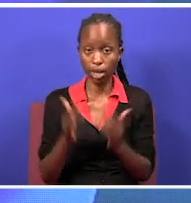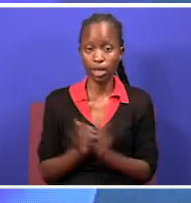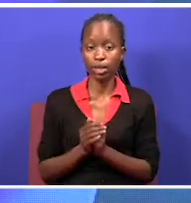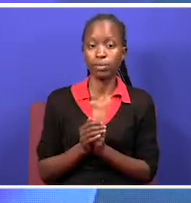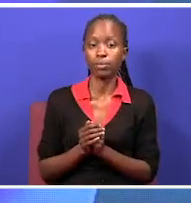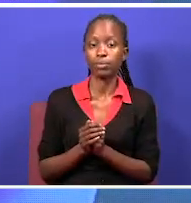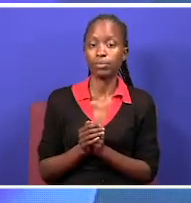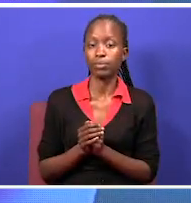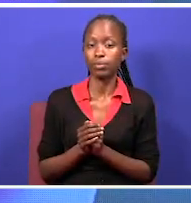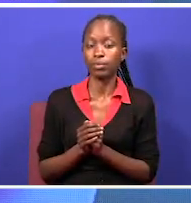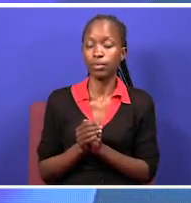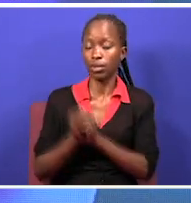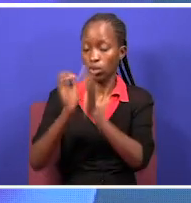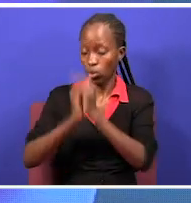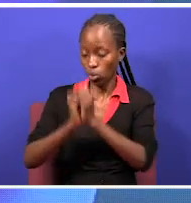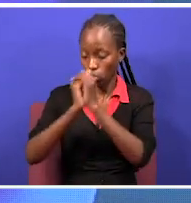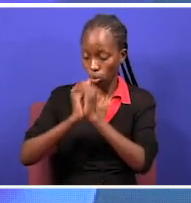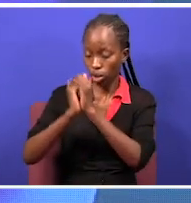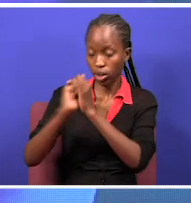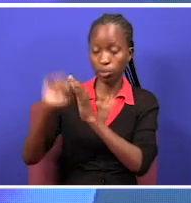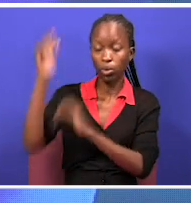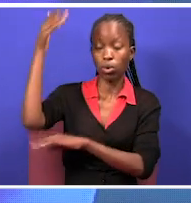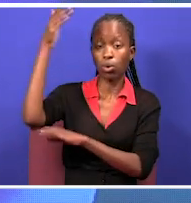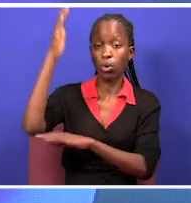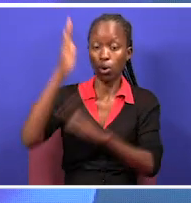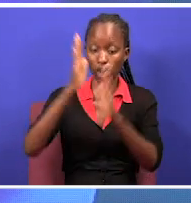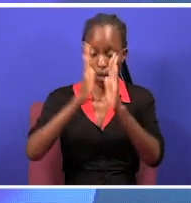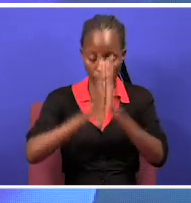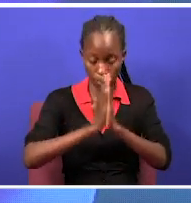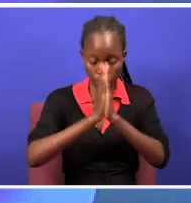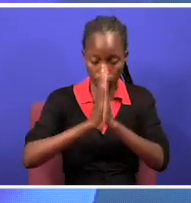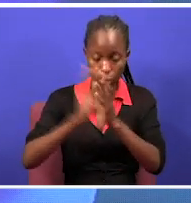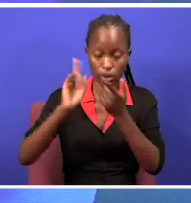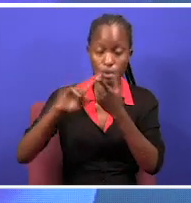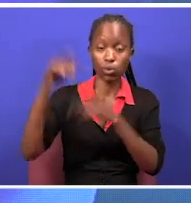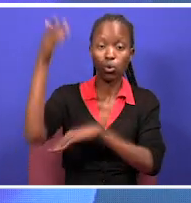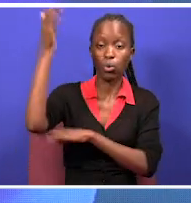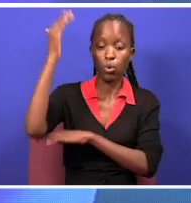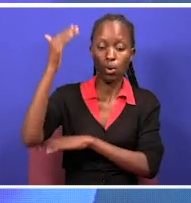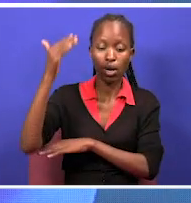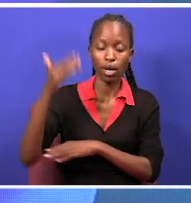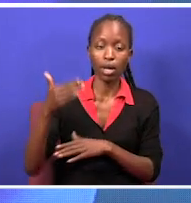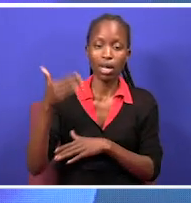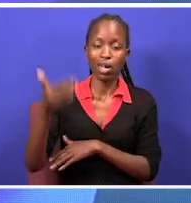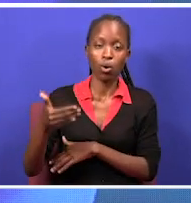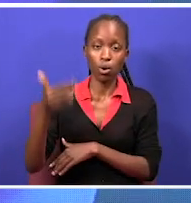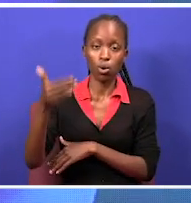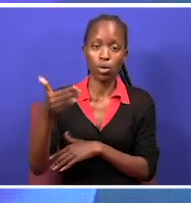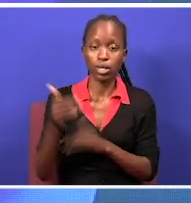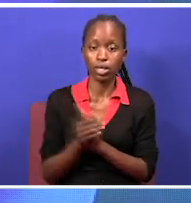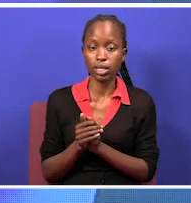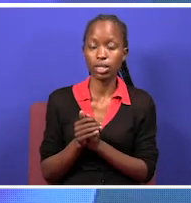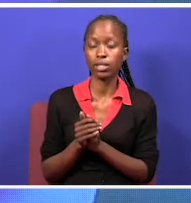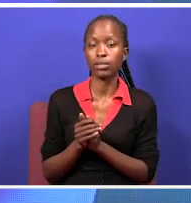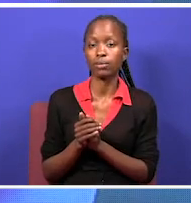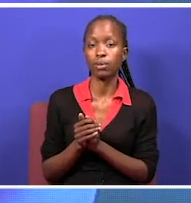singing praises in worship to God, praying together on a regular basis, and preferably on a